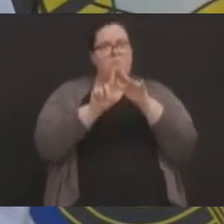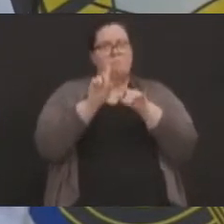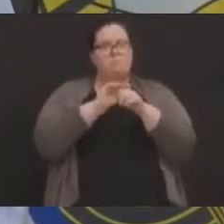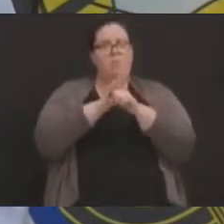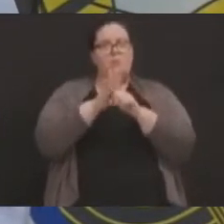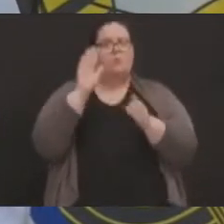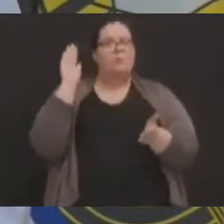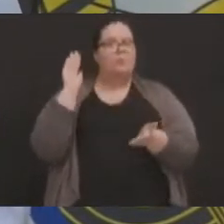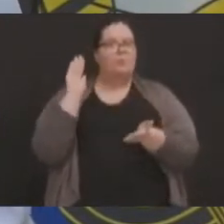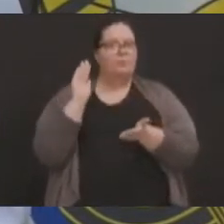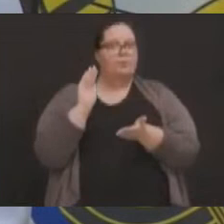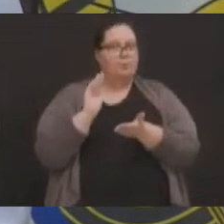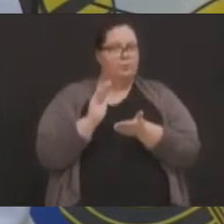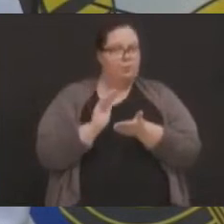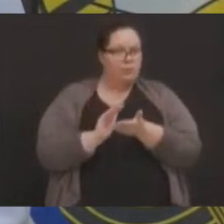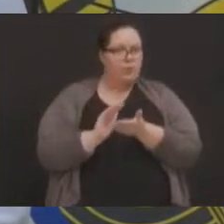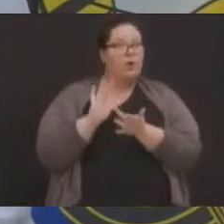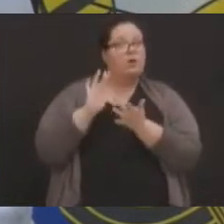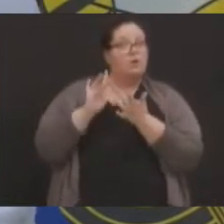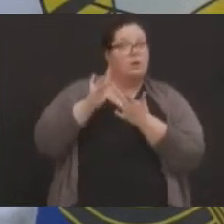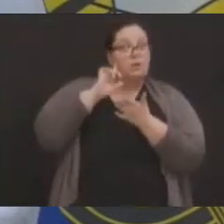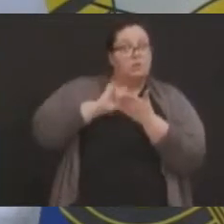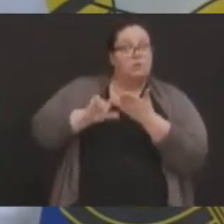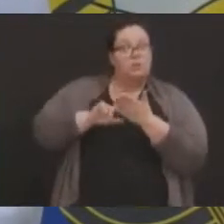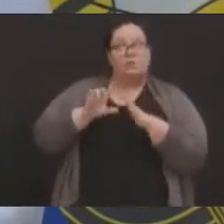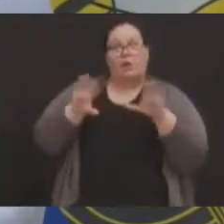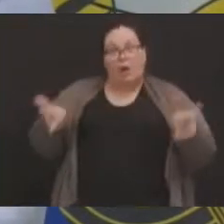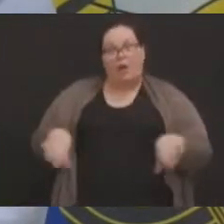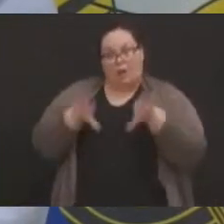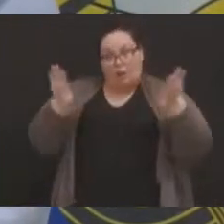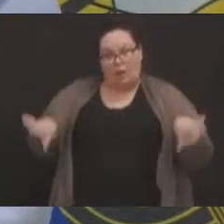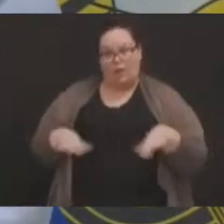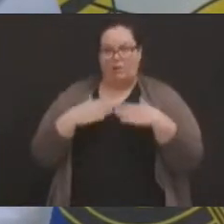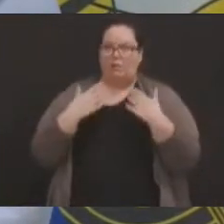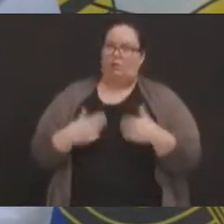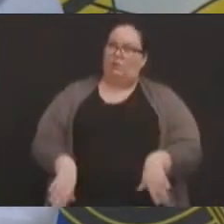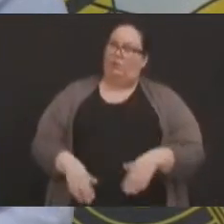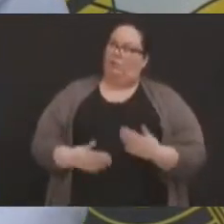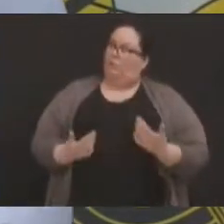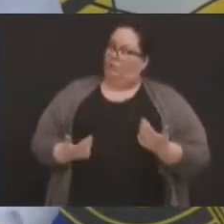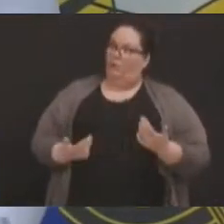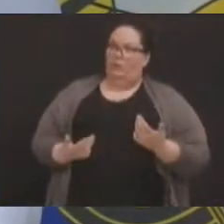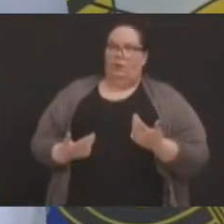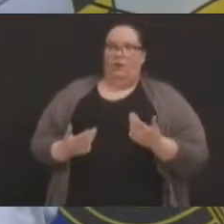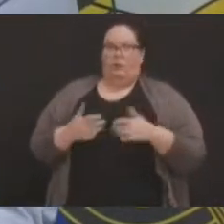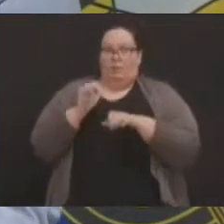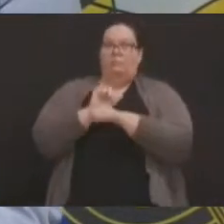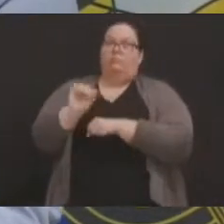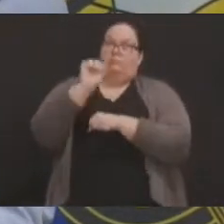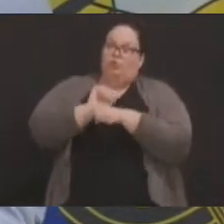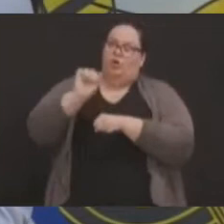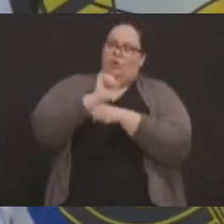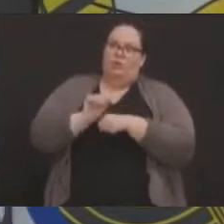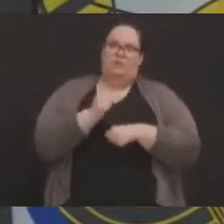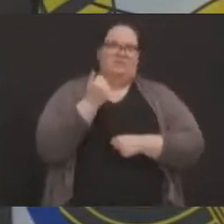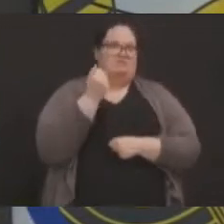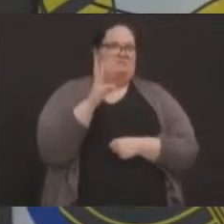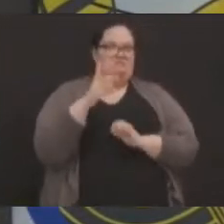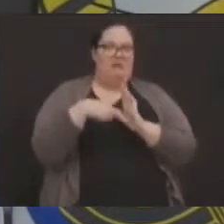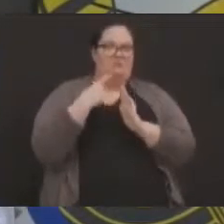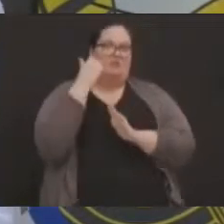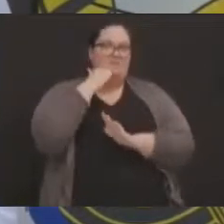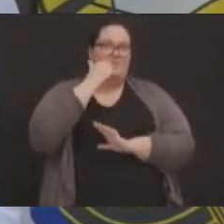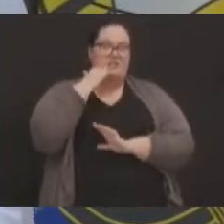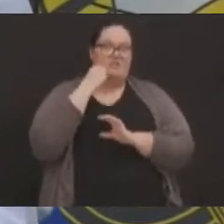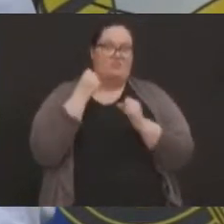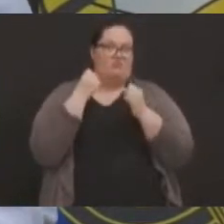16-hour days for many, many, many, many weeks. And they're really focused on trying to identify the linkages